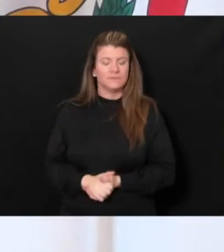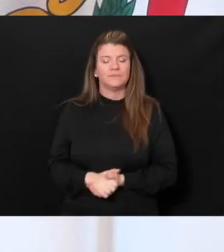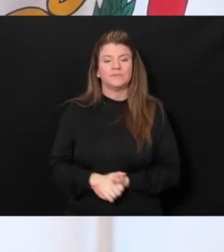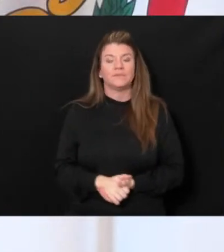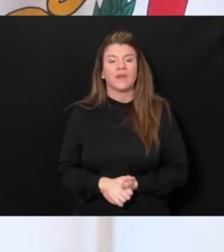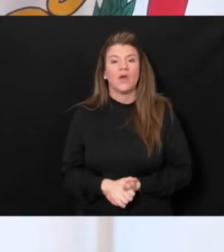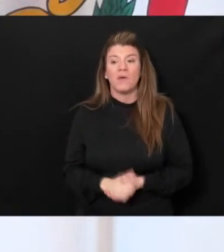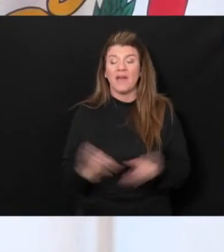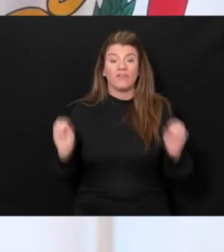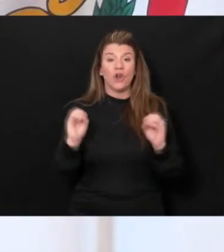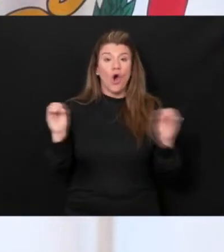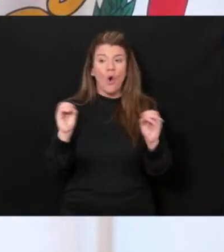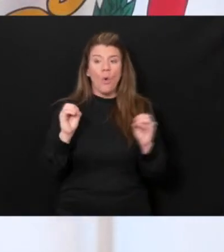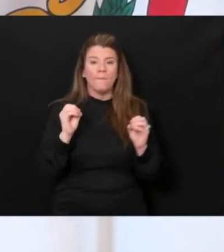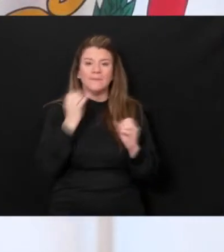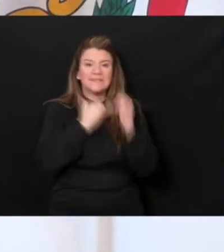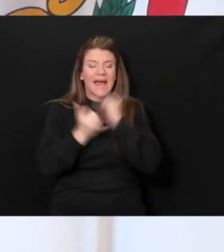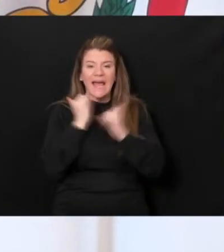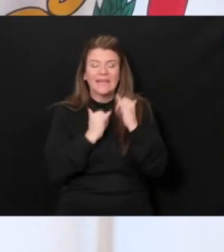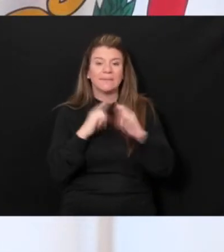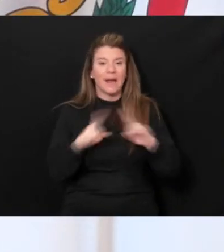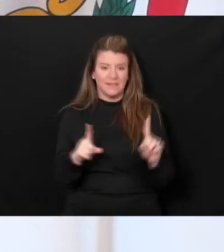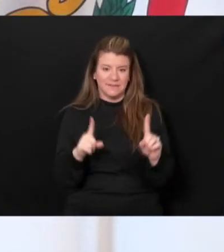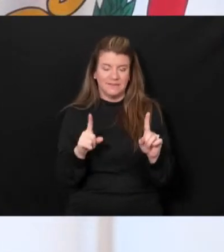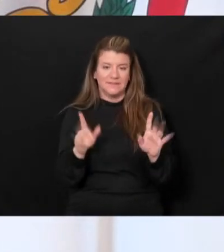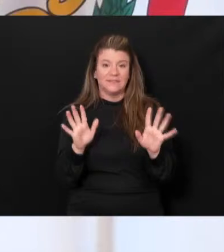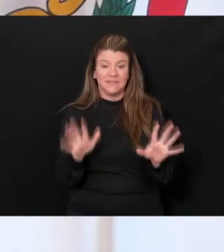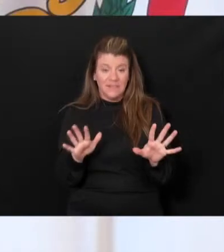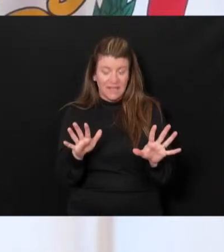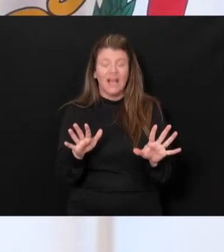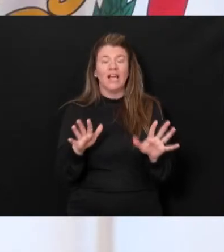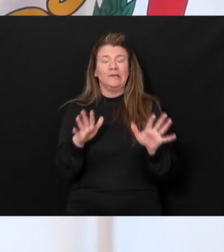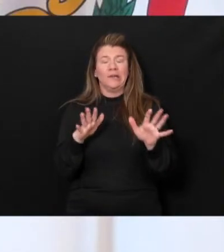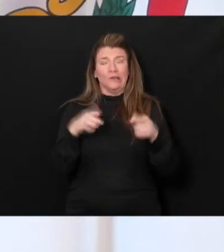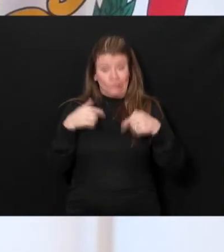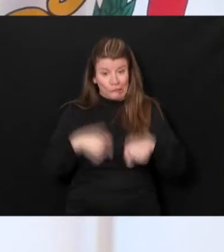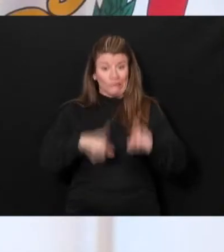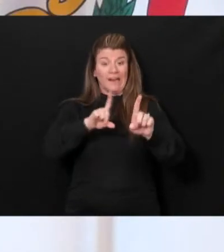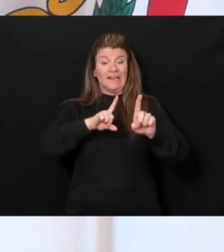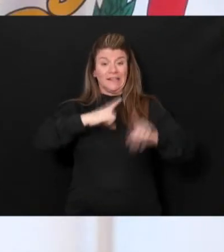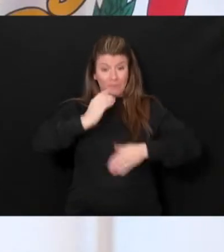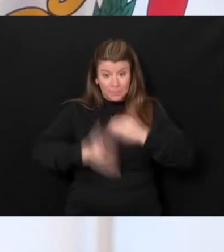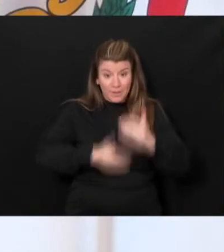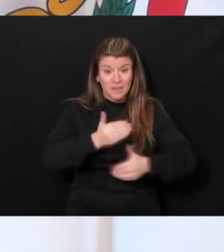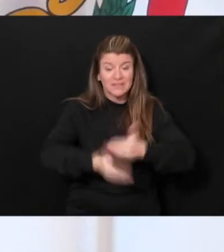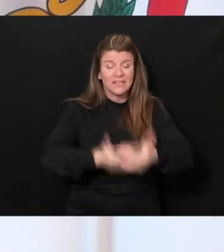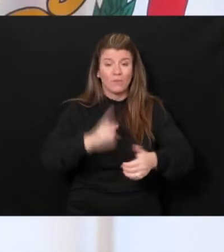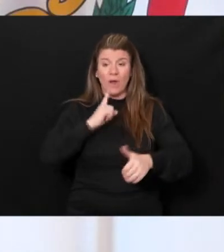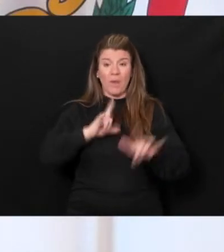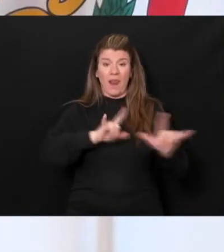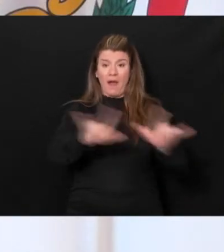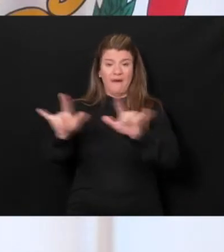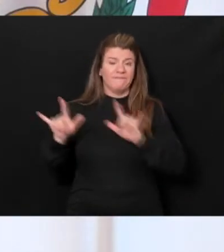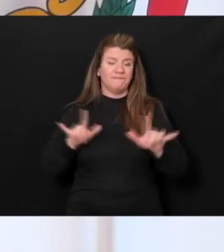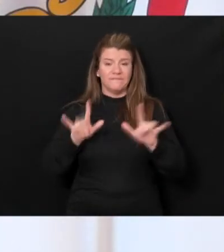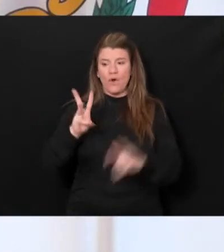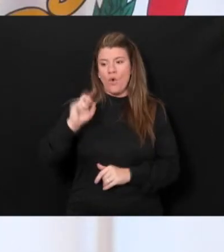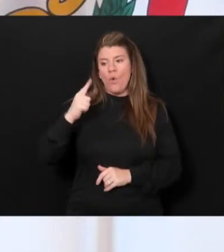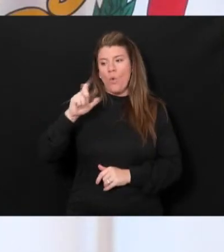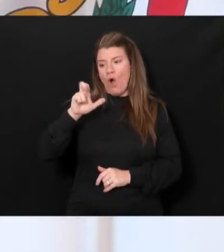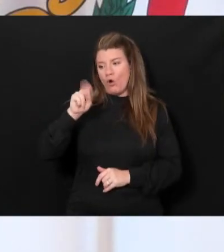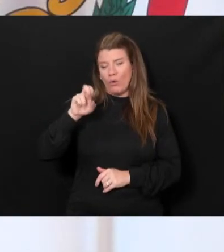have any mistake, but listen, along this way, we just love all the great work that Walgreens has